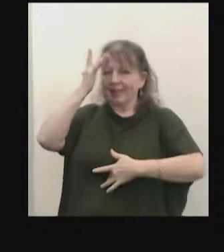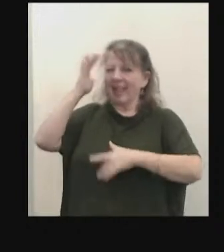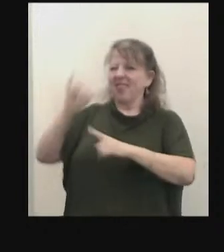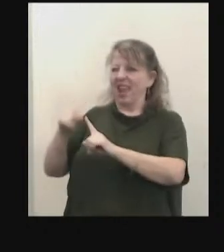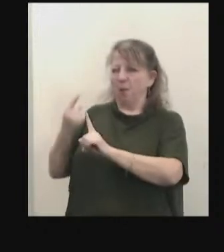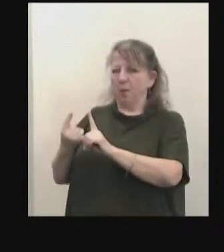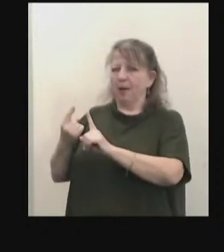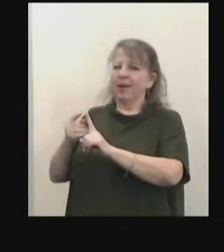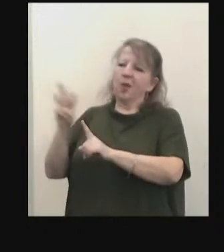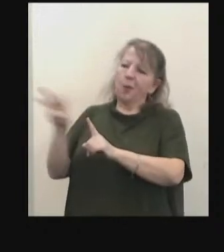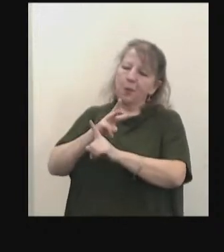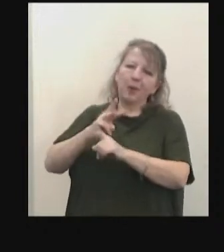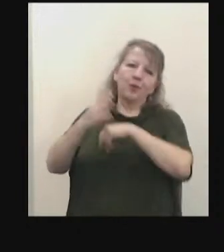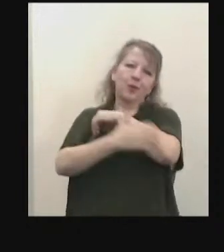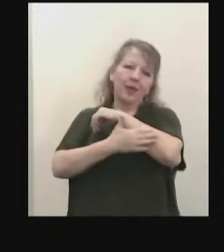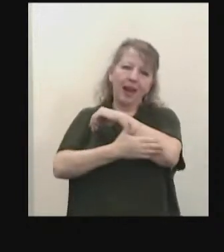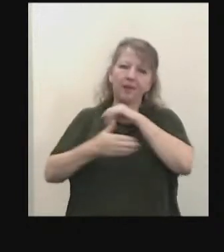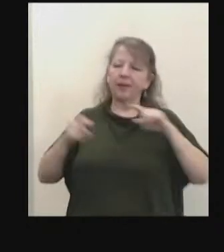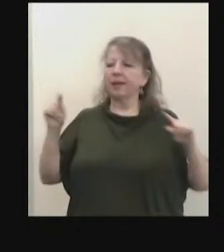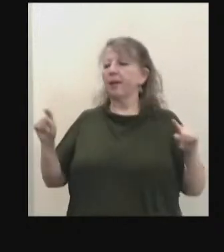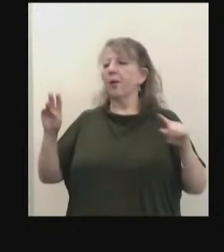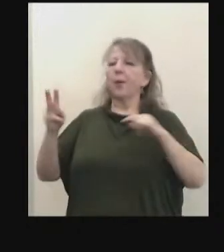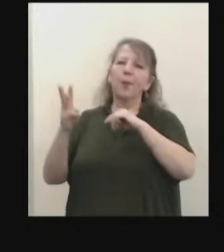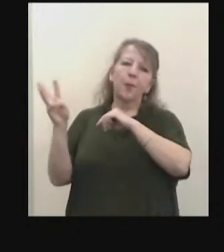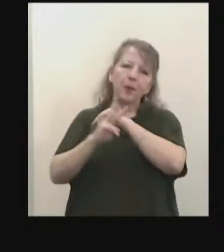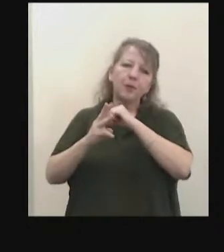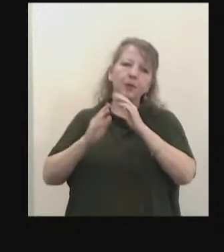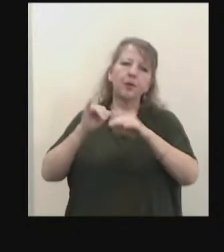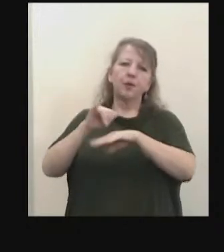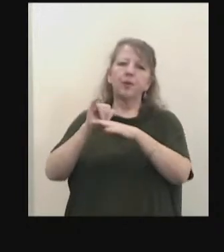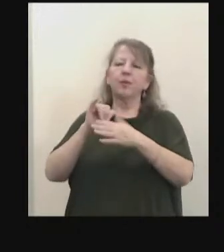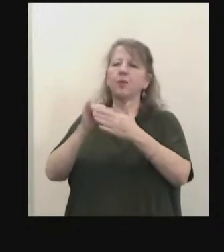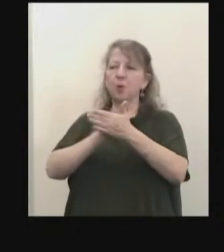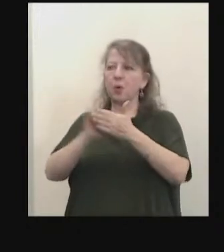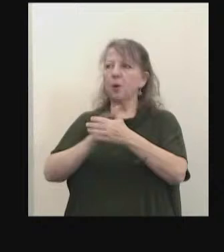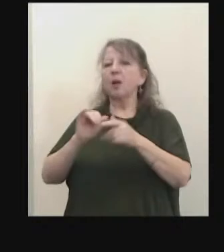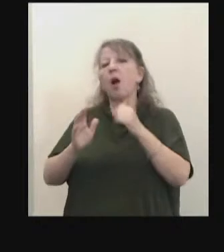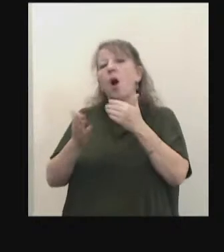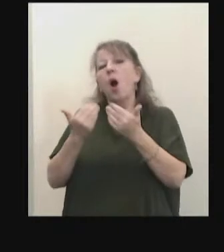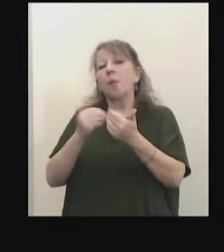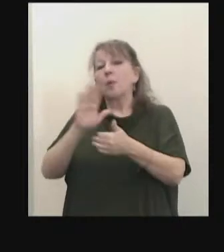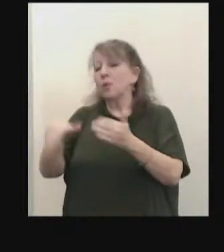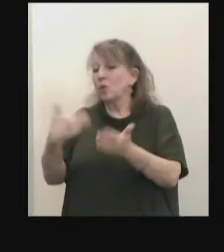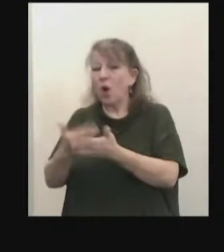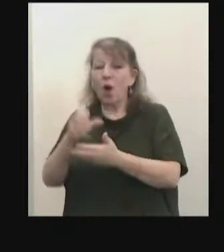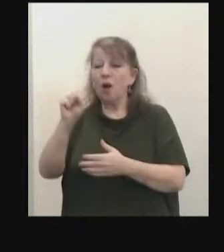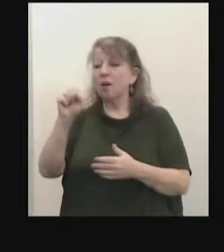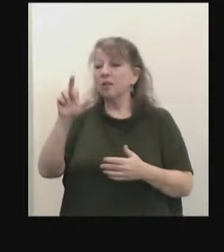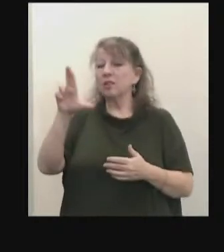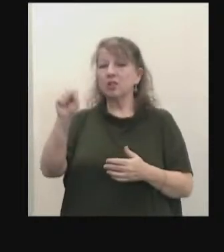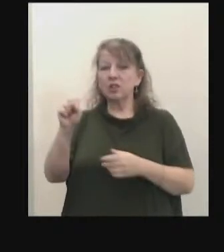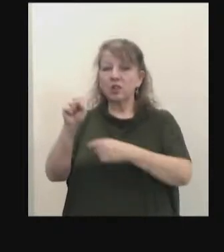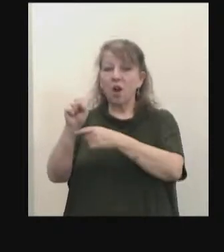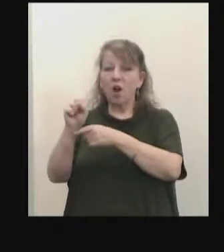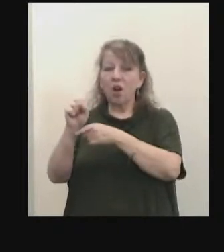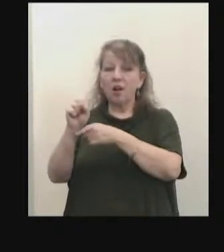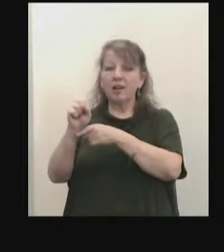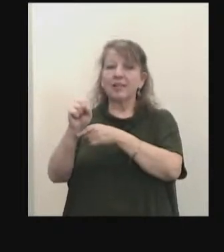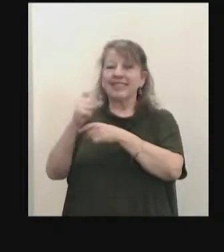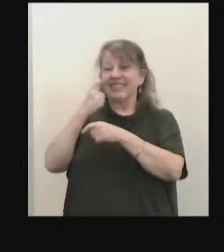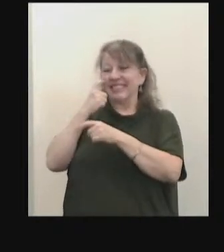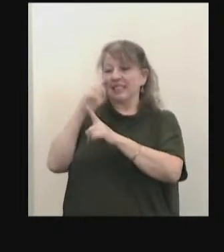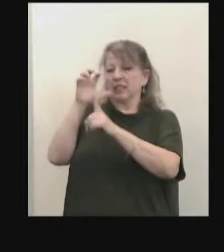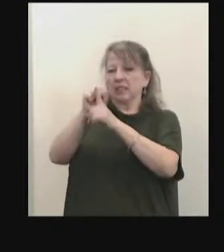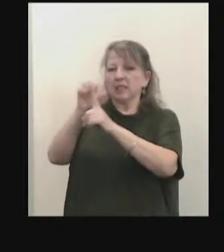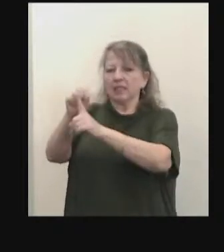Almost all the strains of SARS-CoV-2 that have been identified even recently by the UB Center for